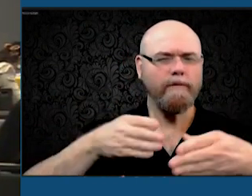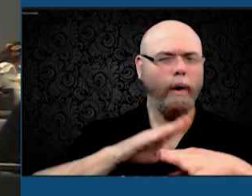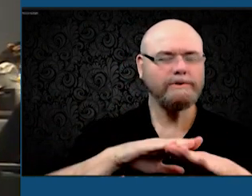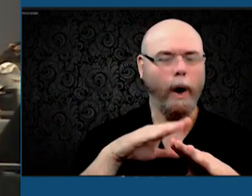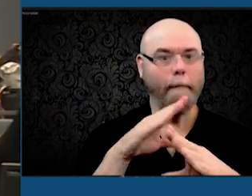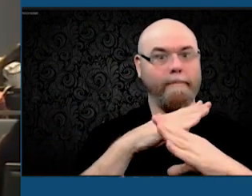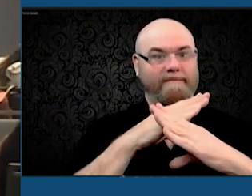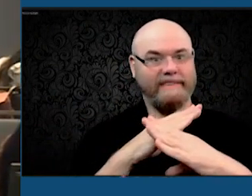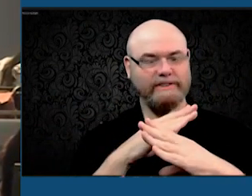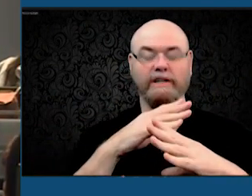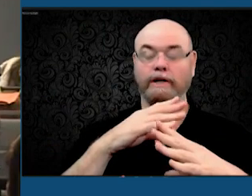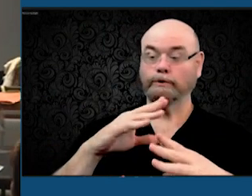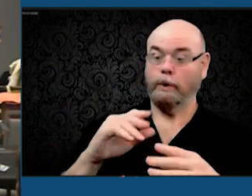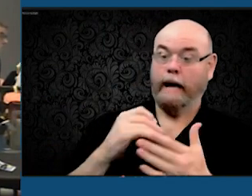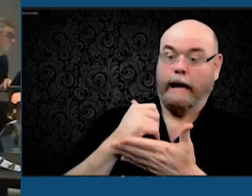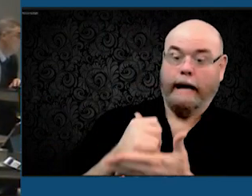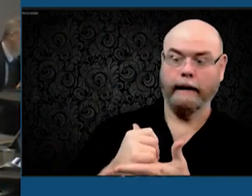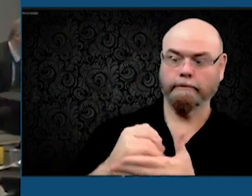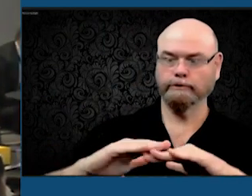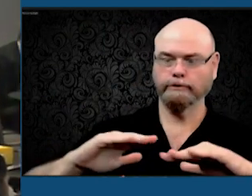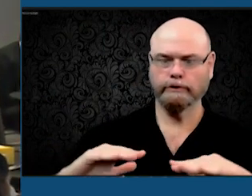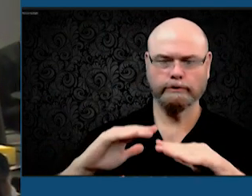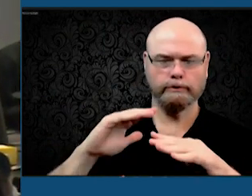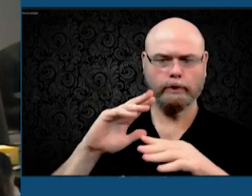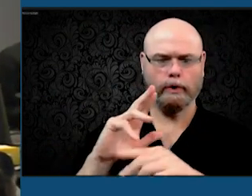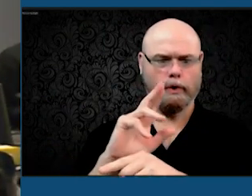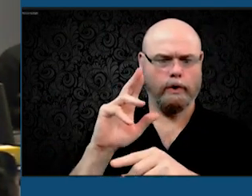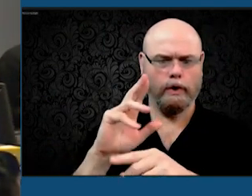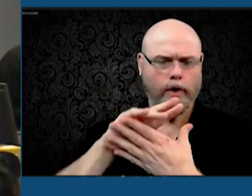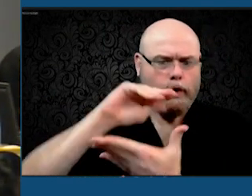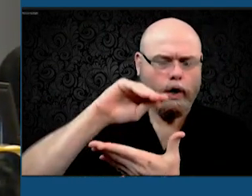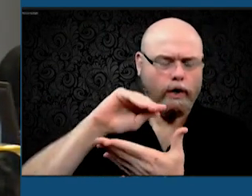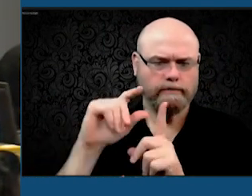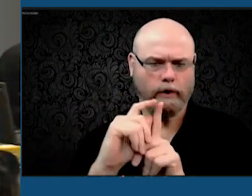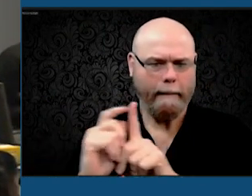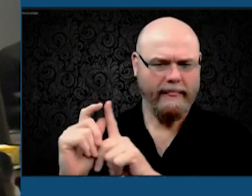It's helping them learn strategies to support them in dealing with their feelings.